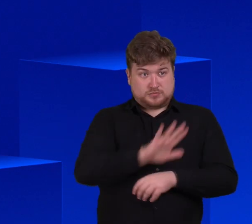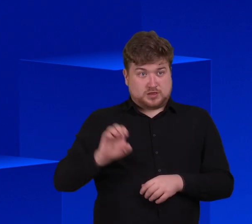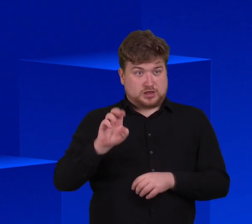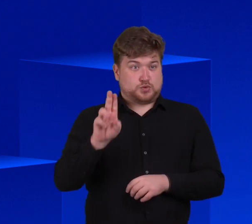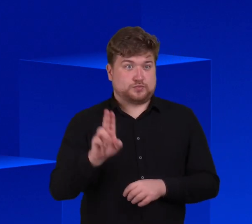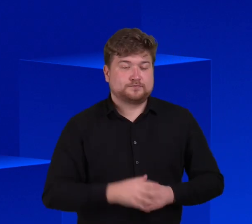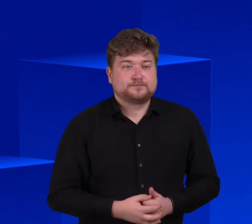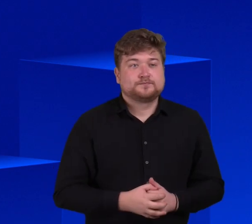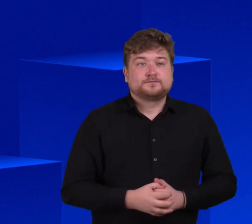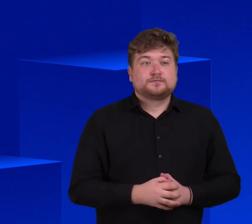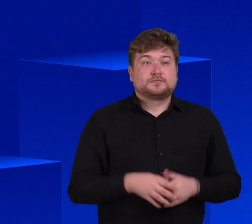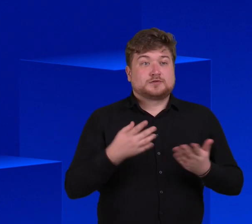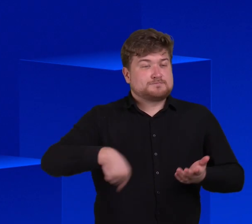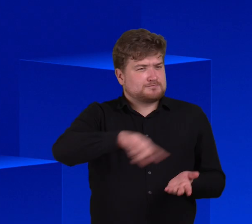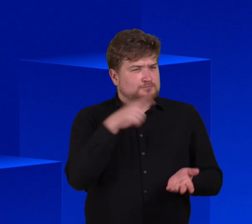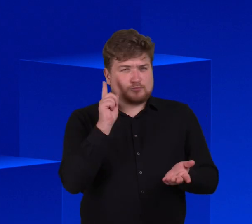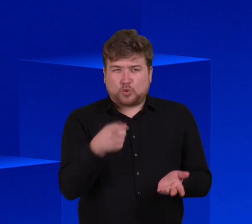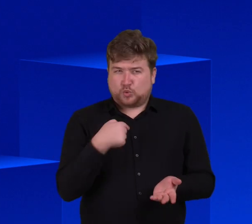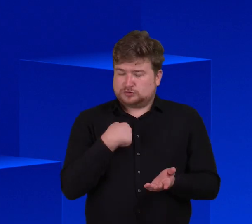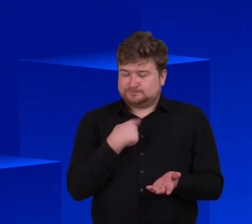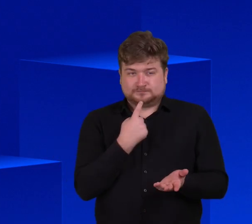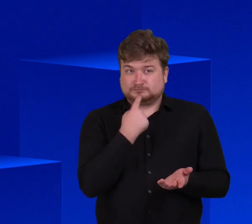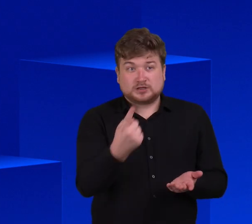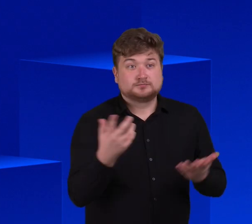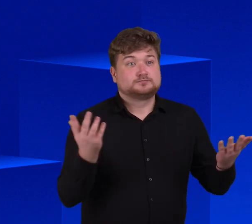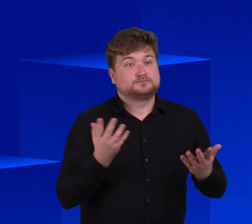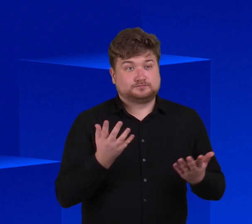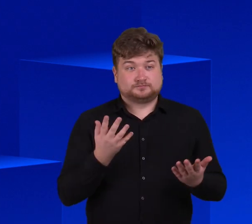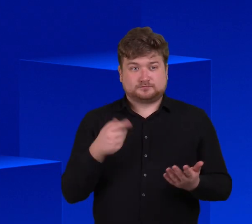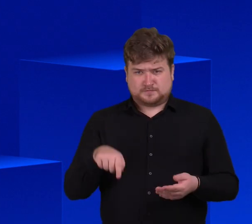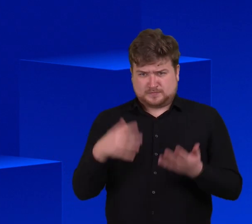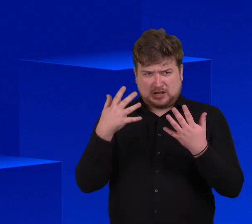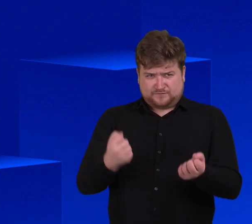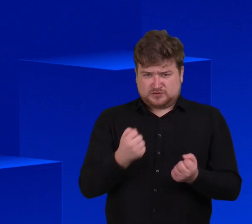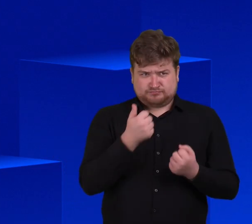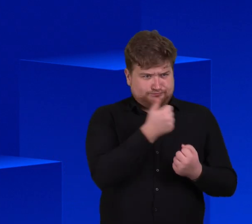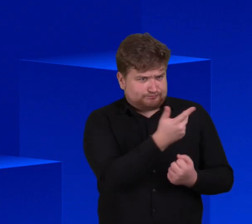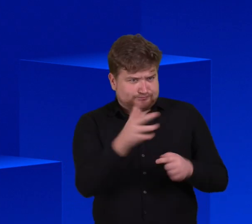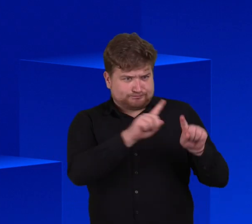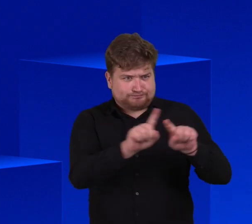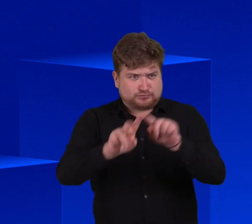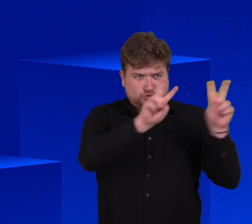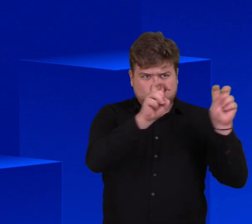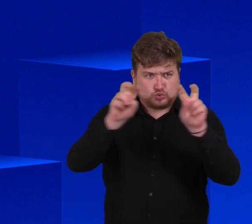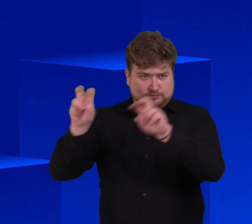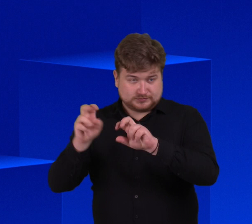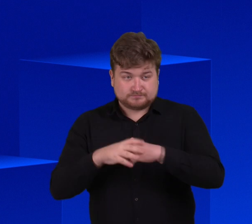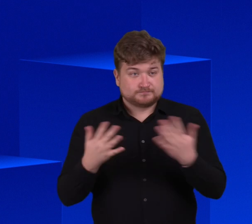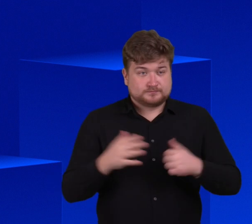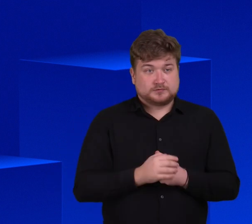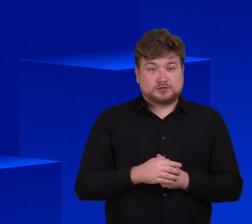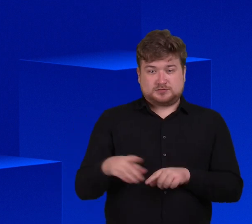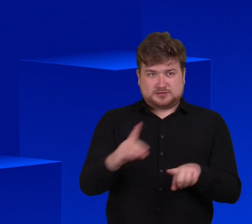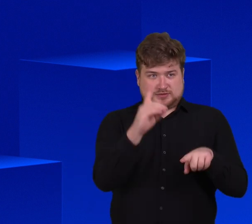that often are associated with some very negative phenomena we'll see in our reality. This